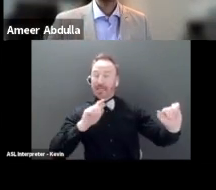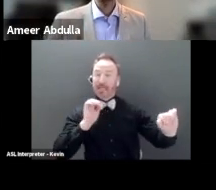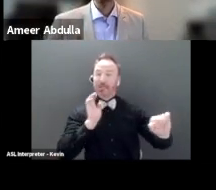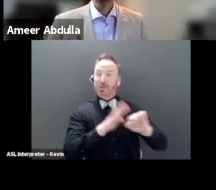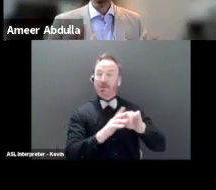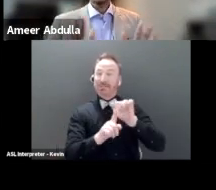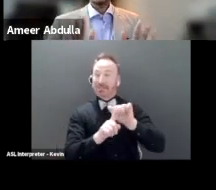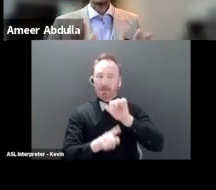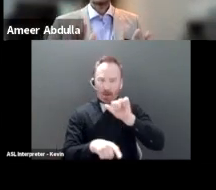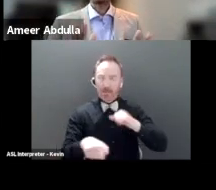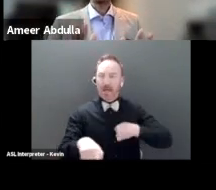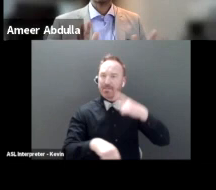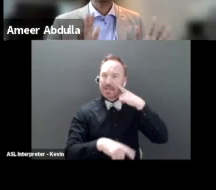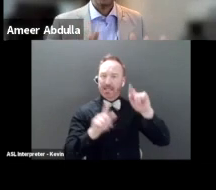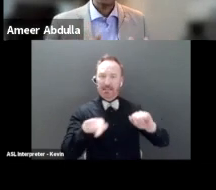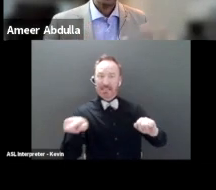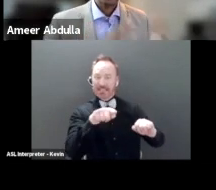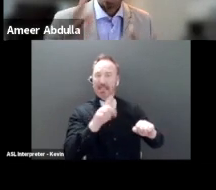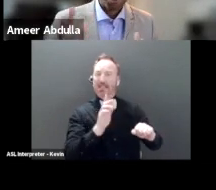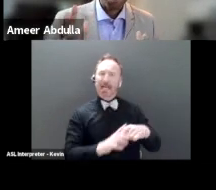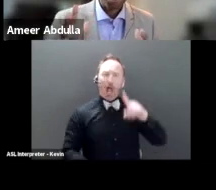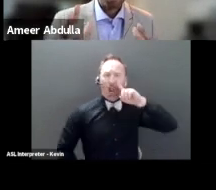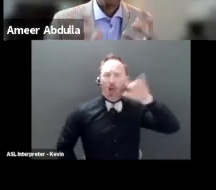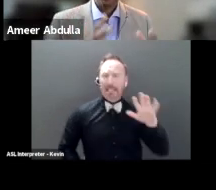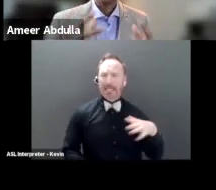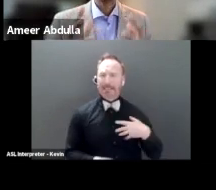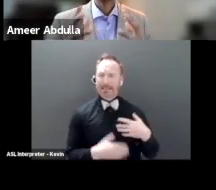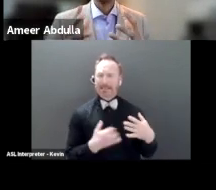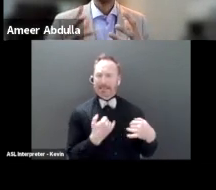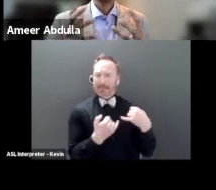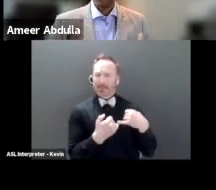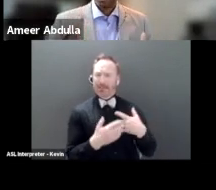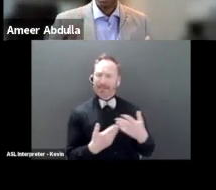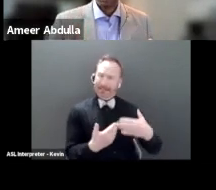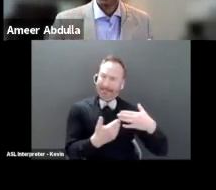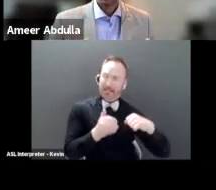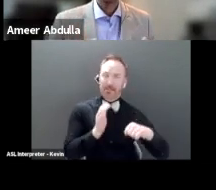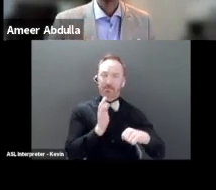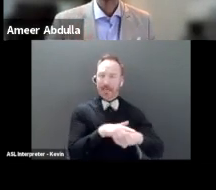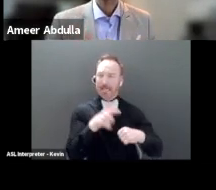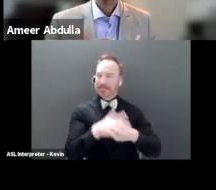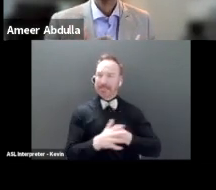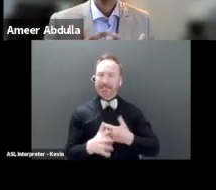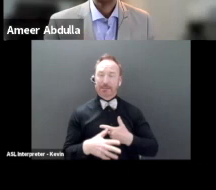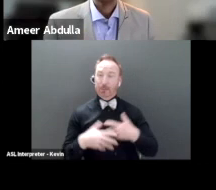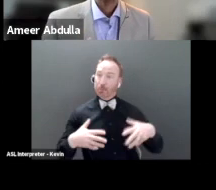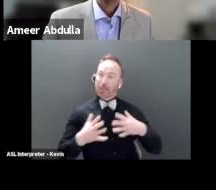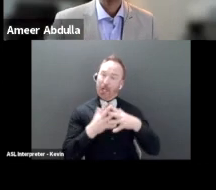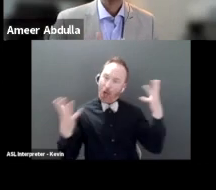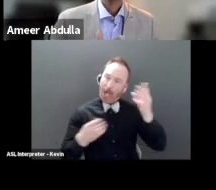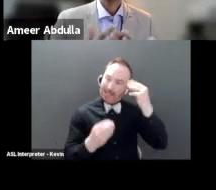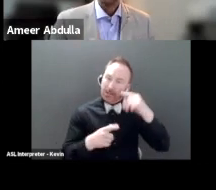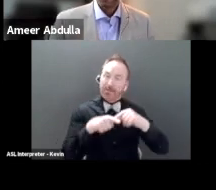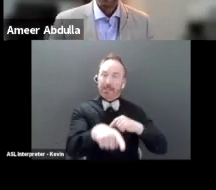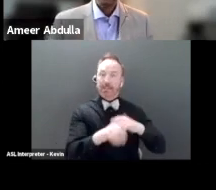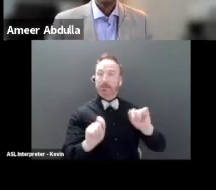on here. And I've arranged it in a chart form to, again, be a resource that you can leverage and